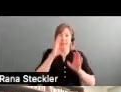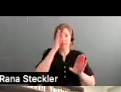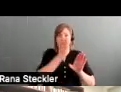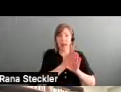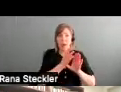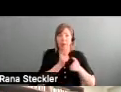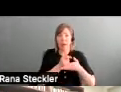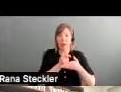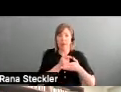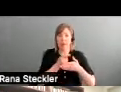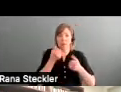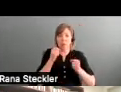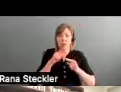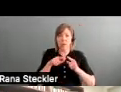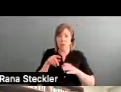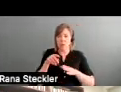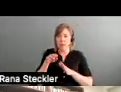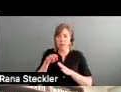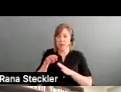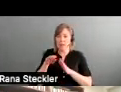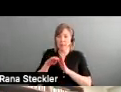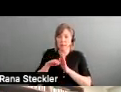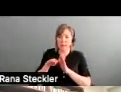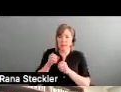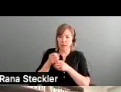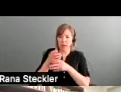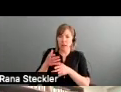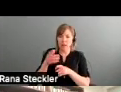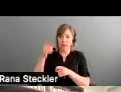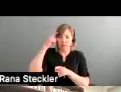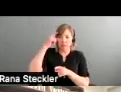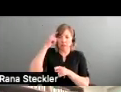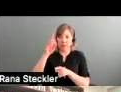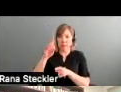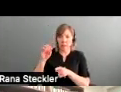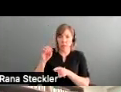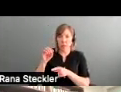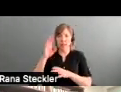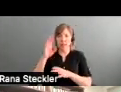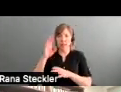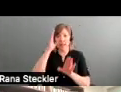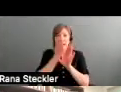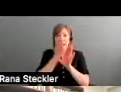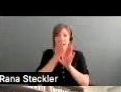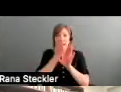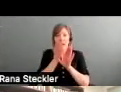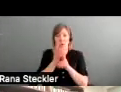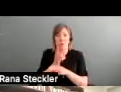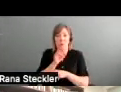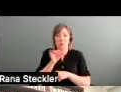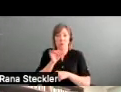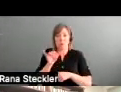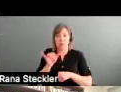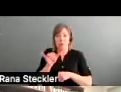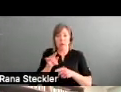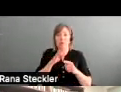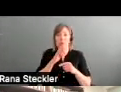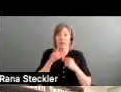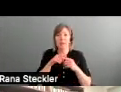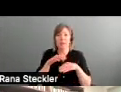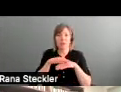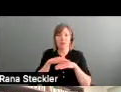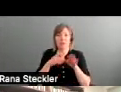root cause of Black patients' mental disorders, psychiatrists used it to address the